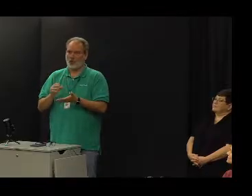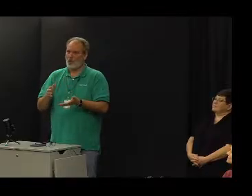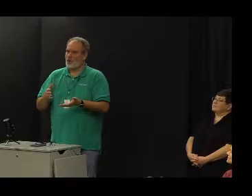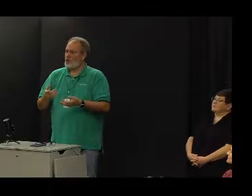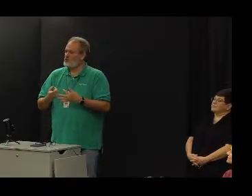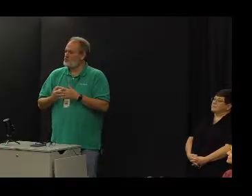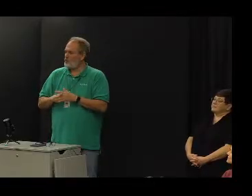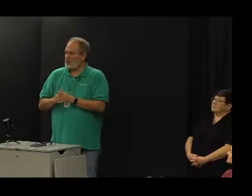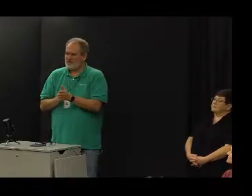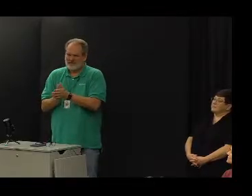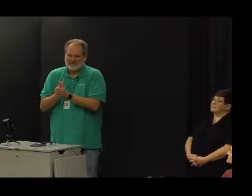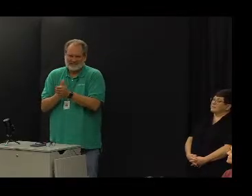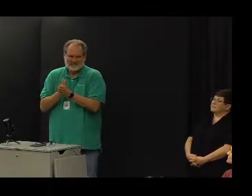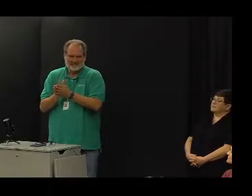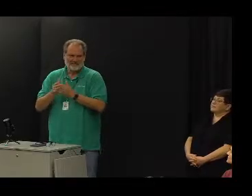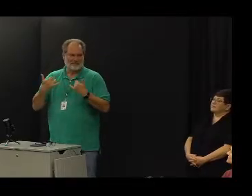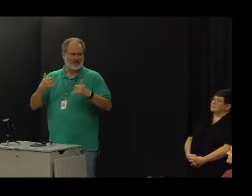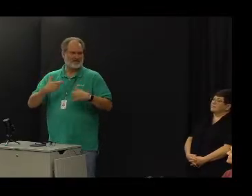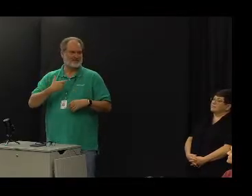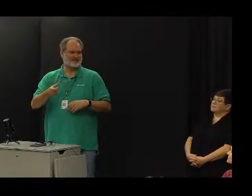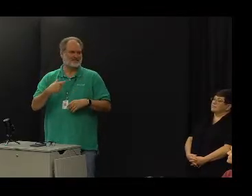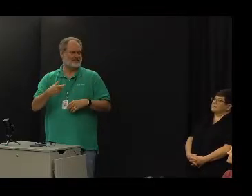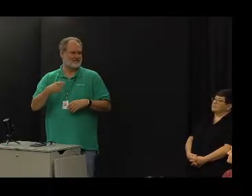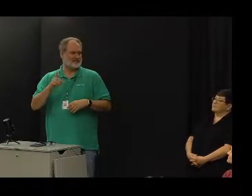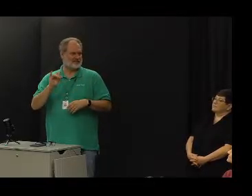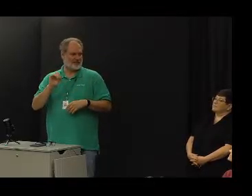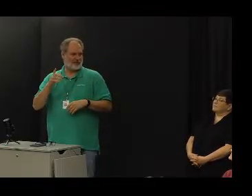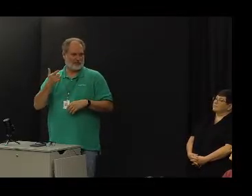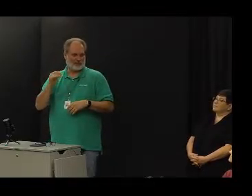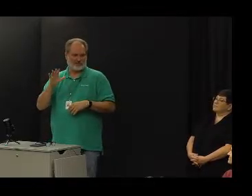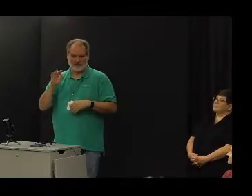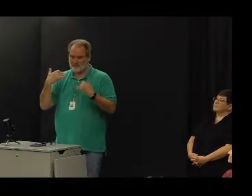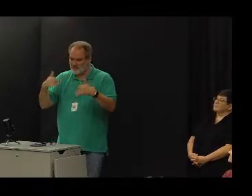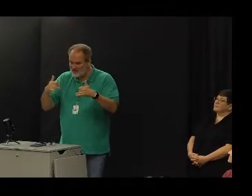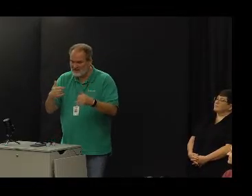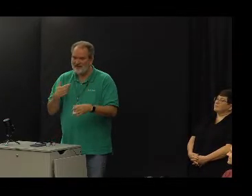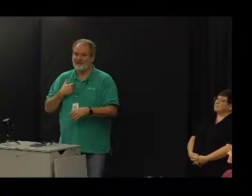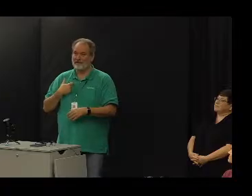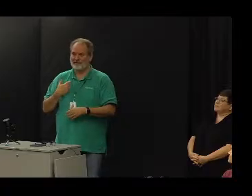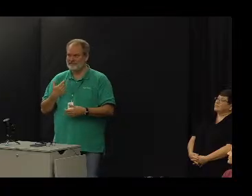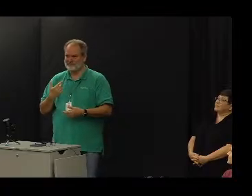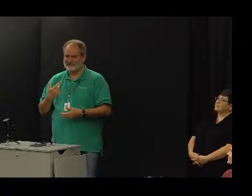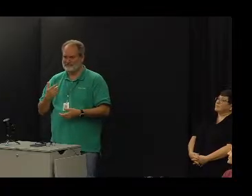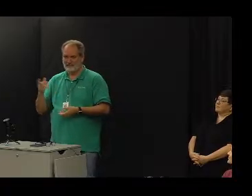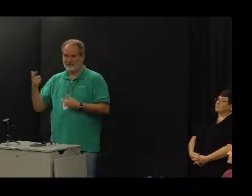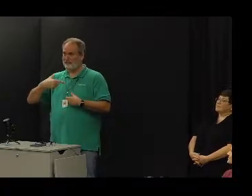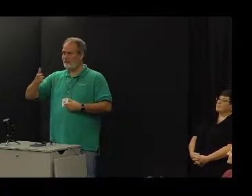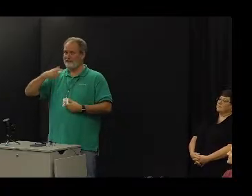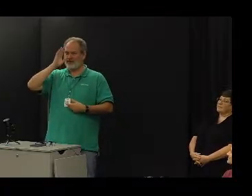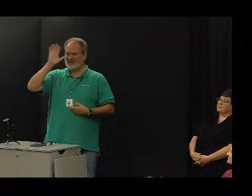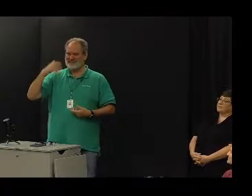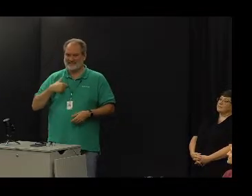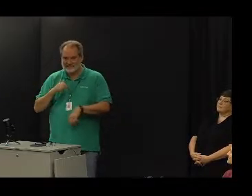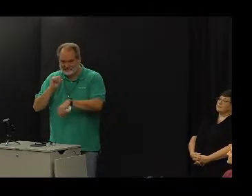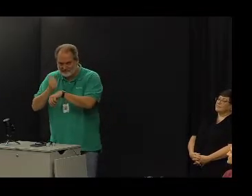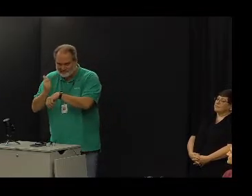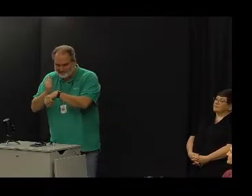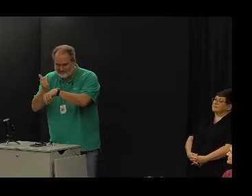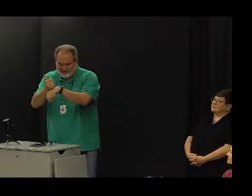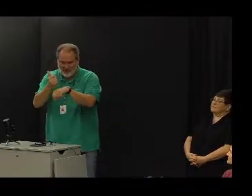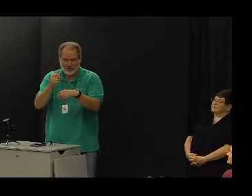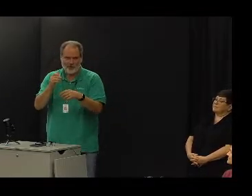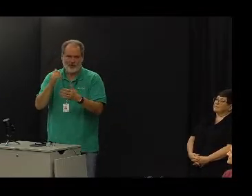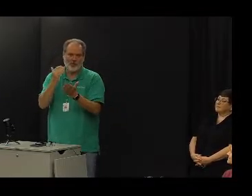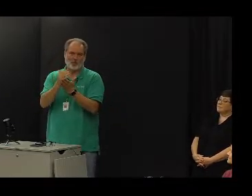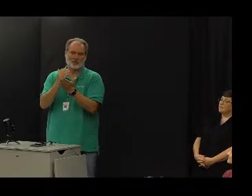plans. We're super motivated. We've got a new disc golf that we're going to set up here on campus, and